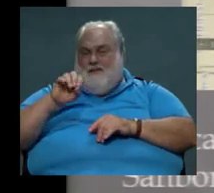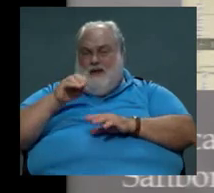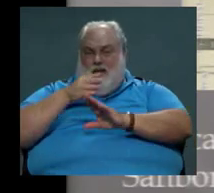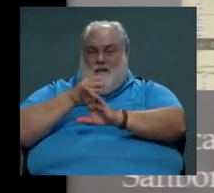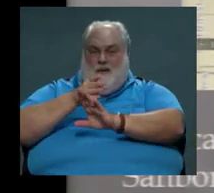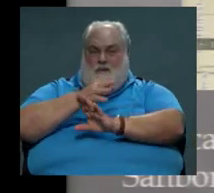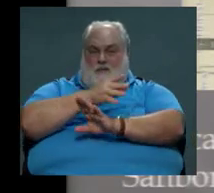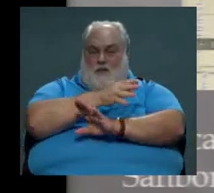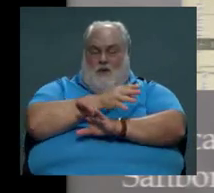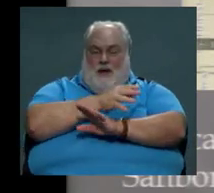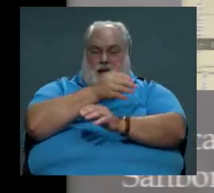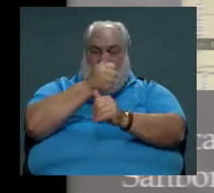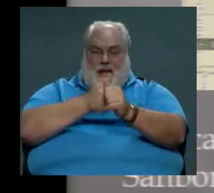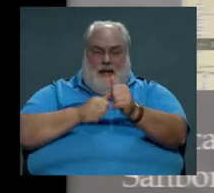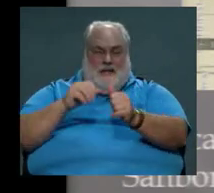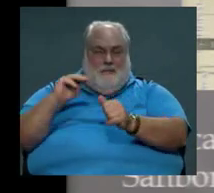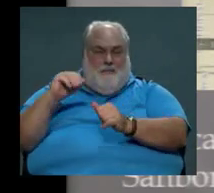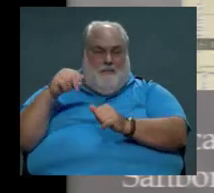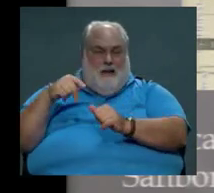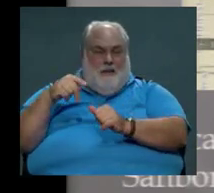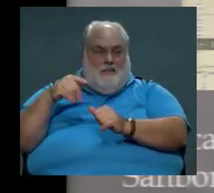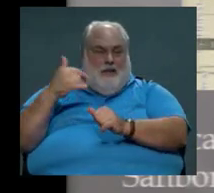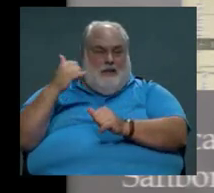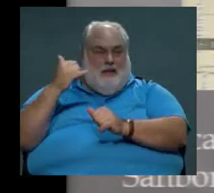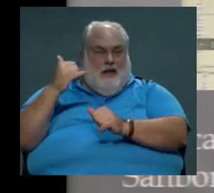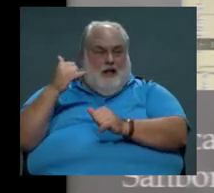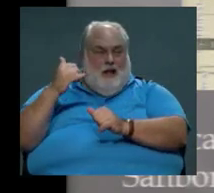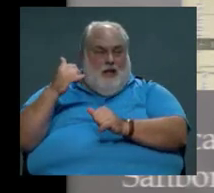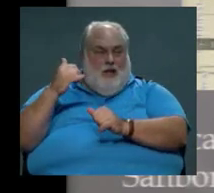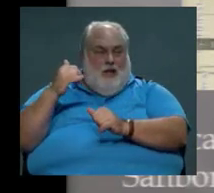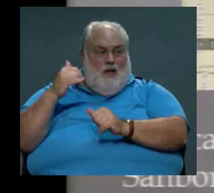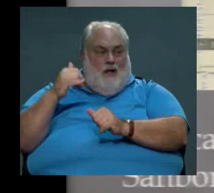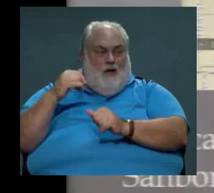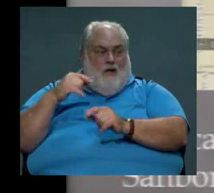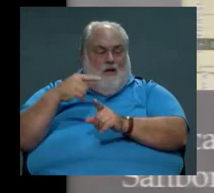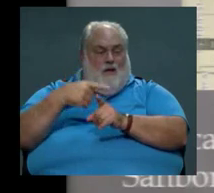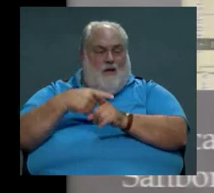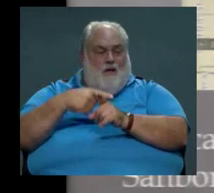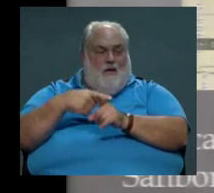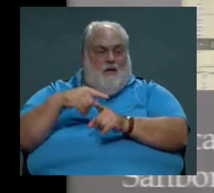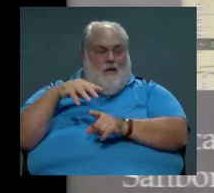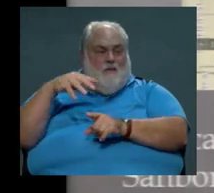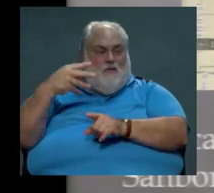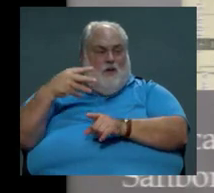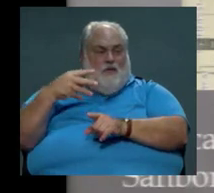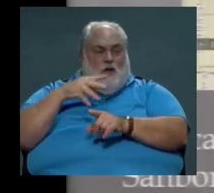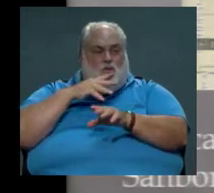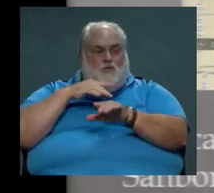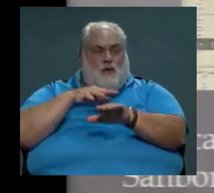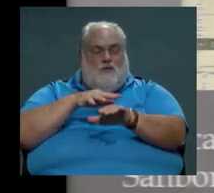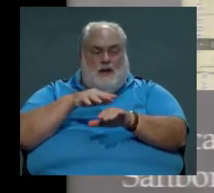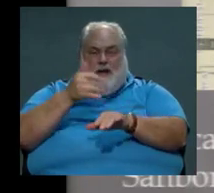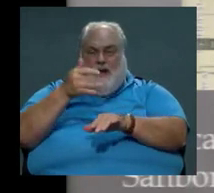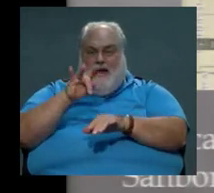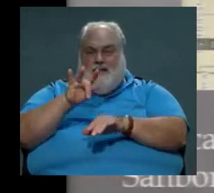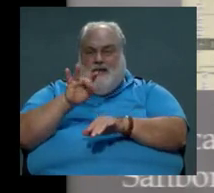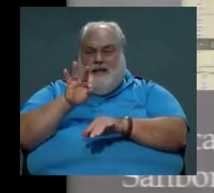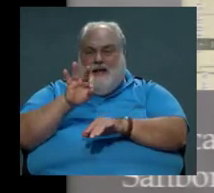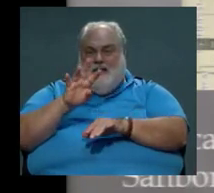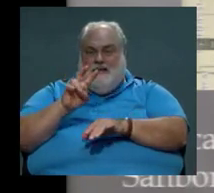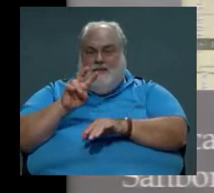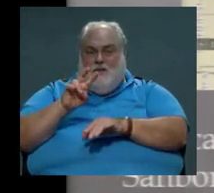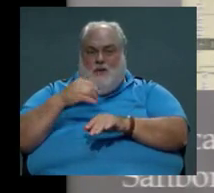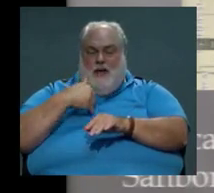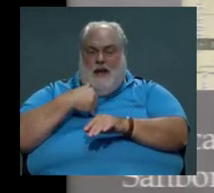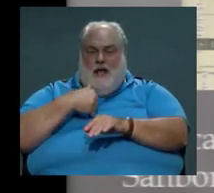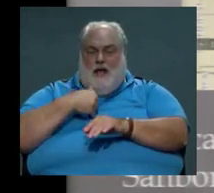And you can click on each of the little yellow icons. For example, at 4th and River Market Avenue in 1897, we had a German